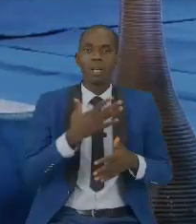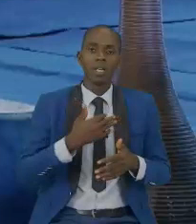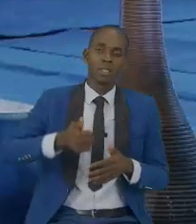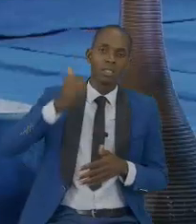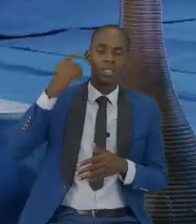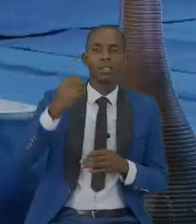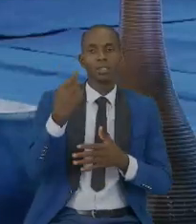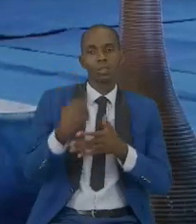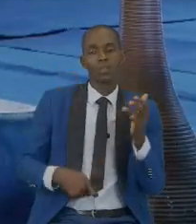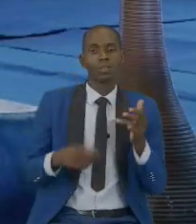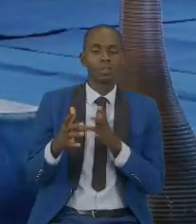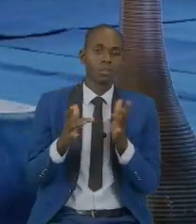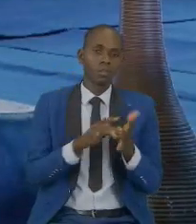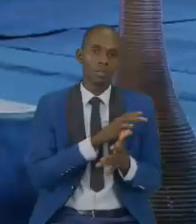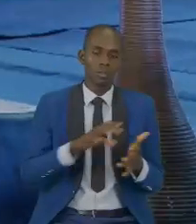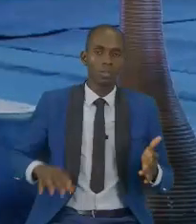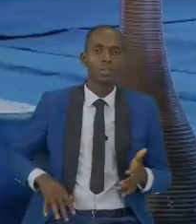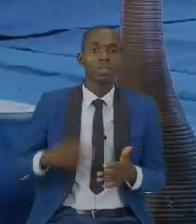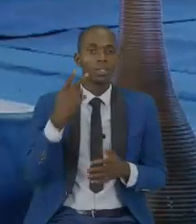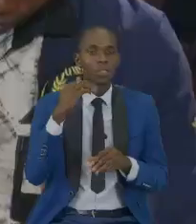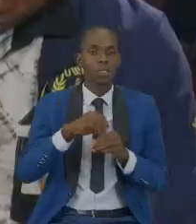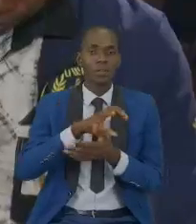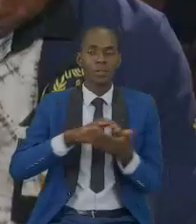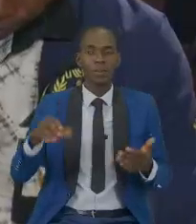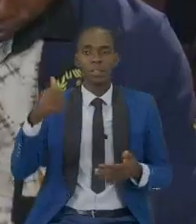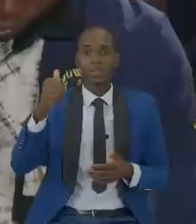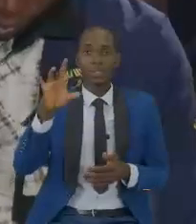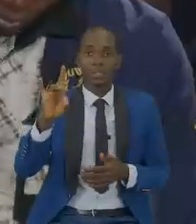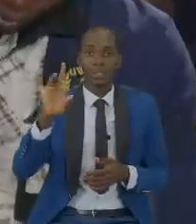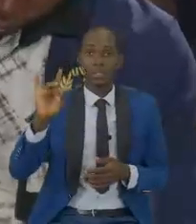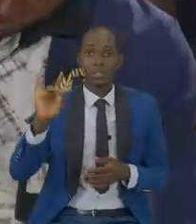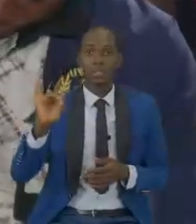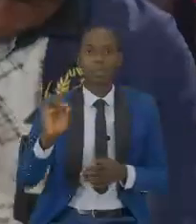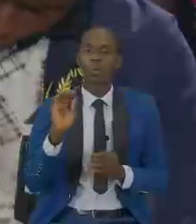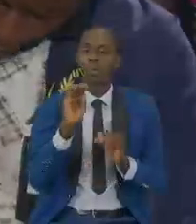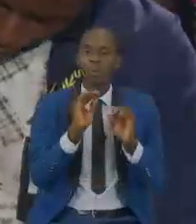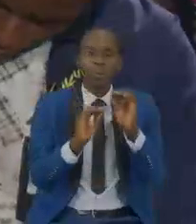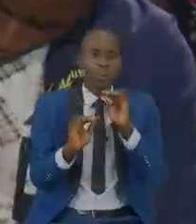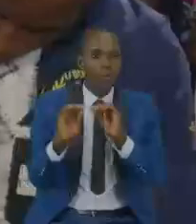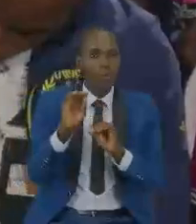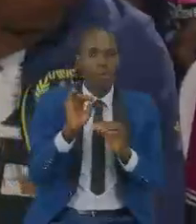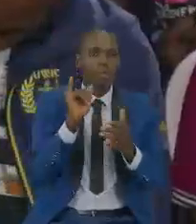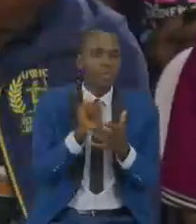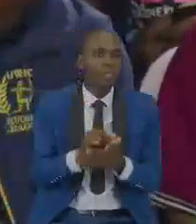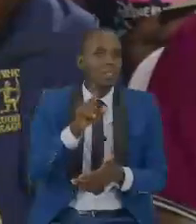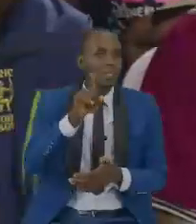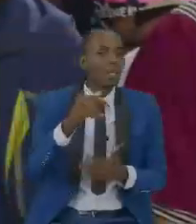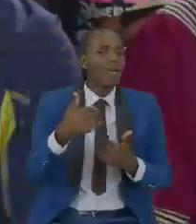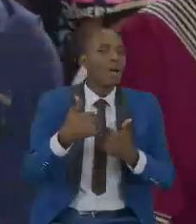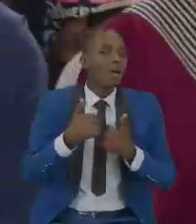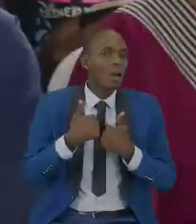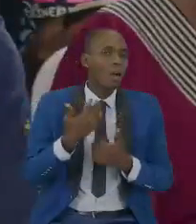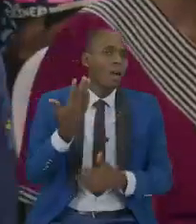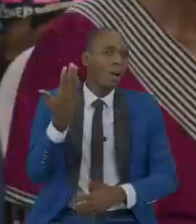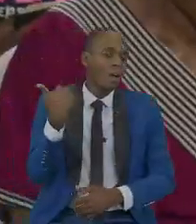at verse 18. In verse 18, it says, oh, that thou hadst hearkened